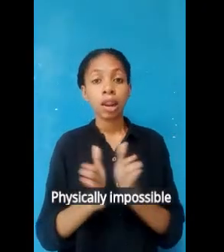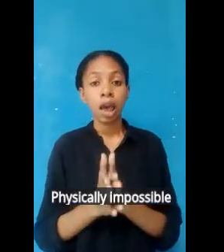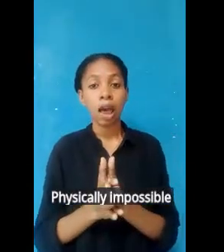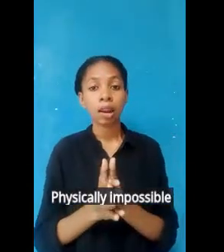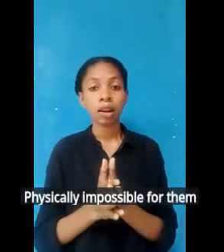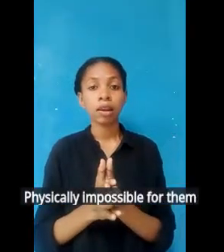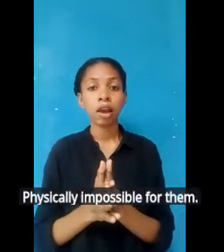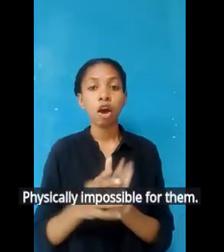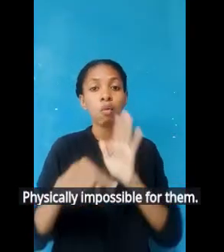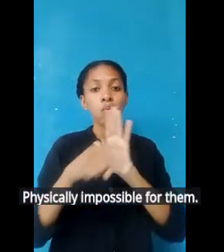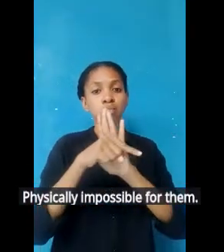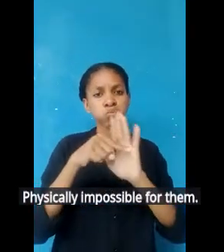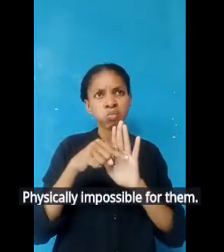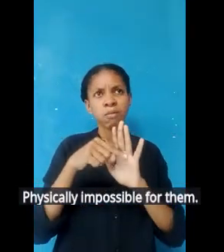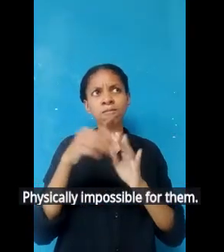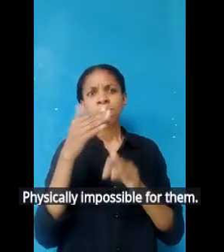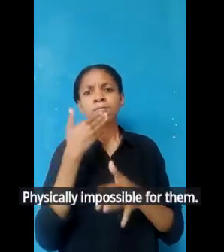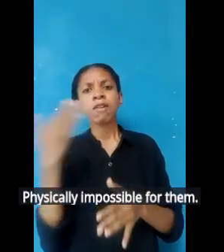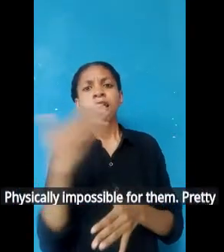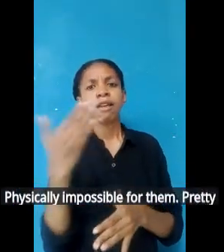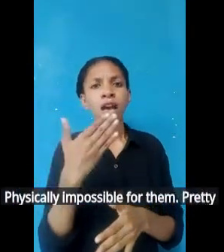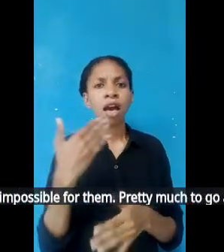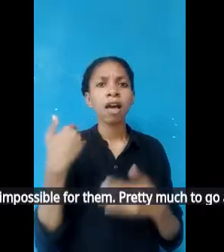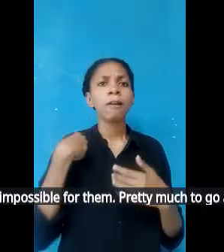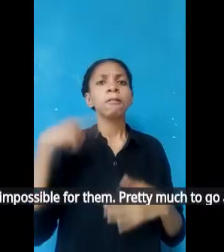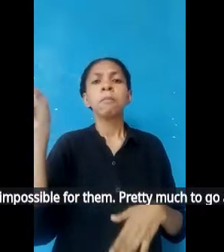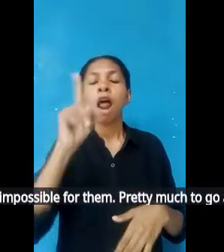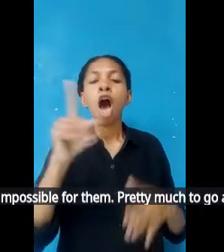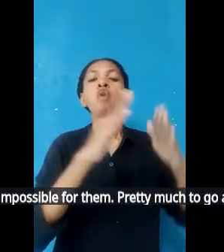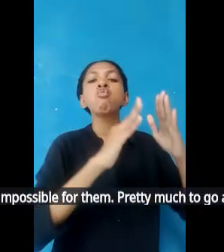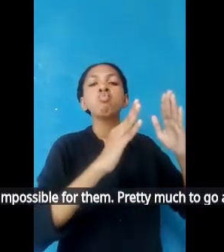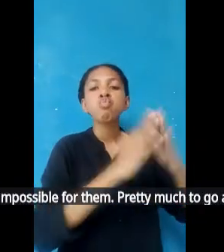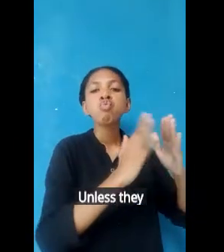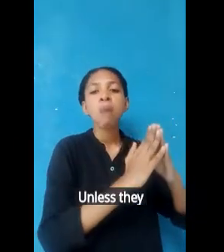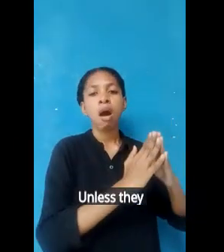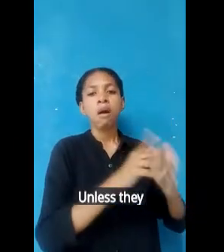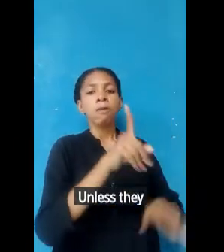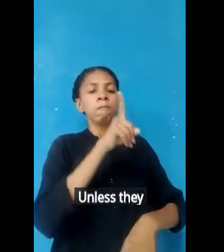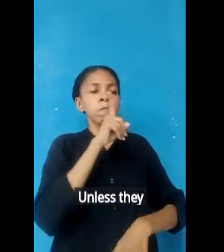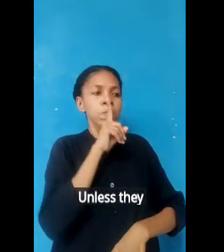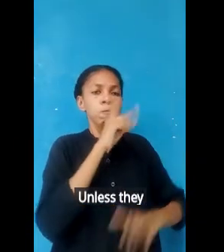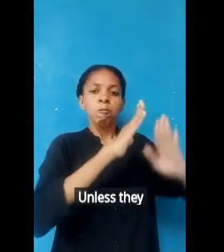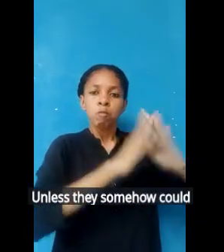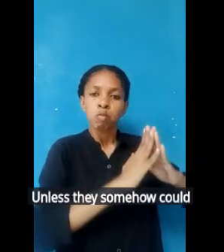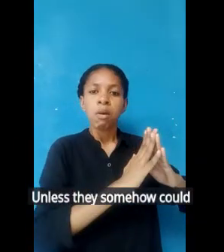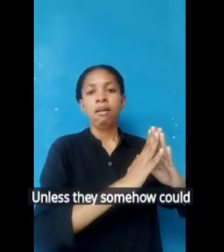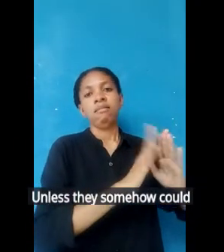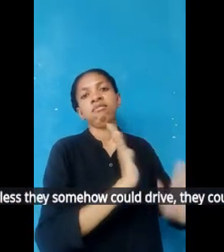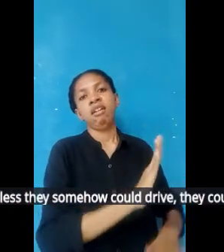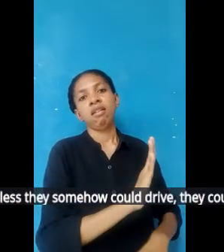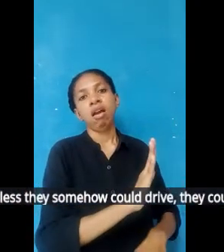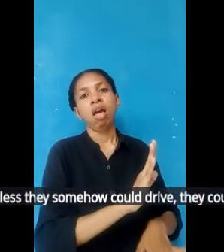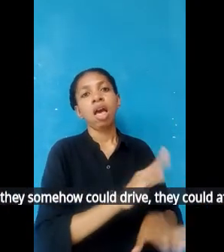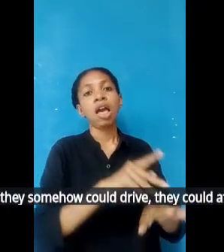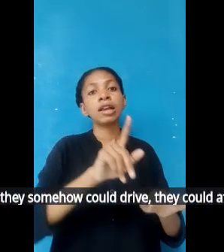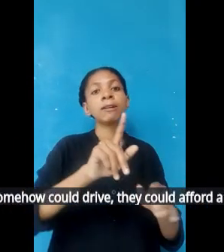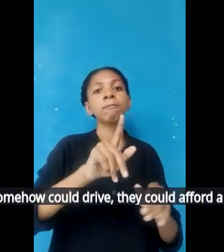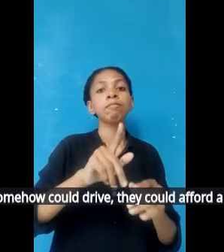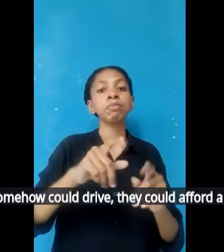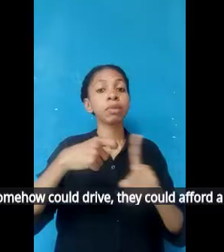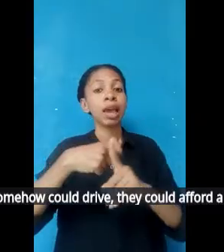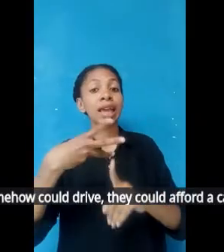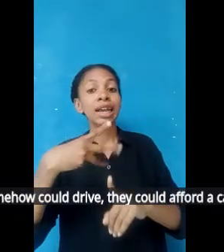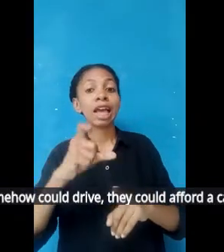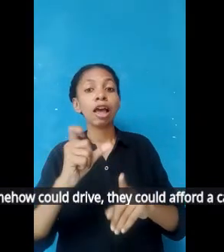them pretty much to go anywhere unless they somehow could drive, they could afford a car and drive, or